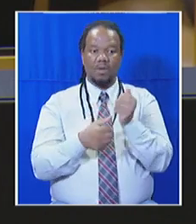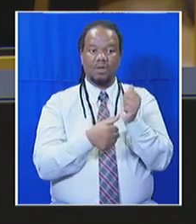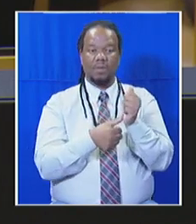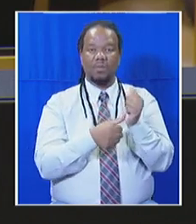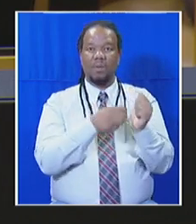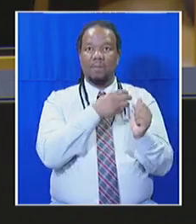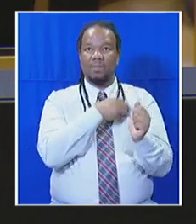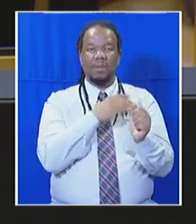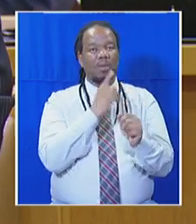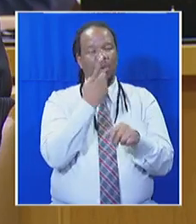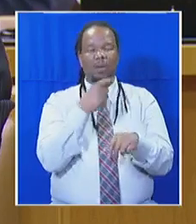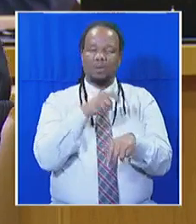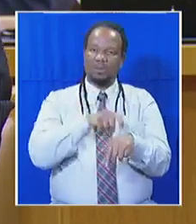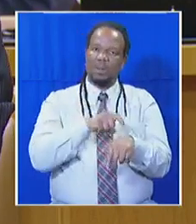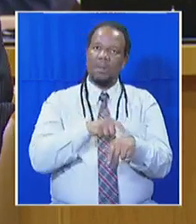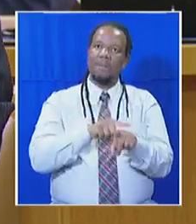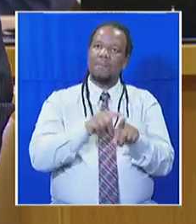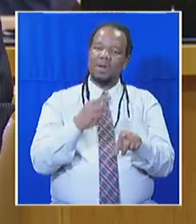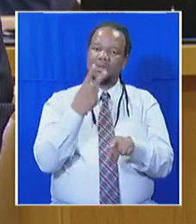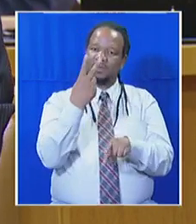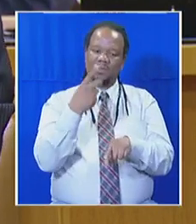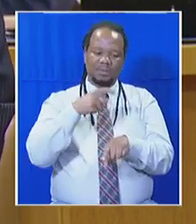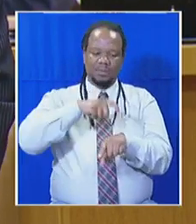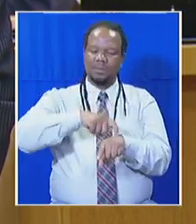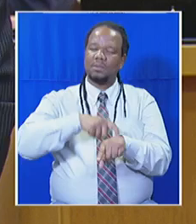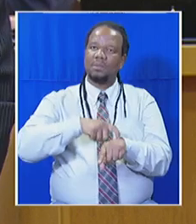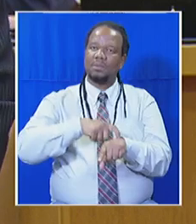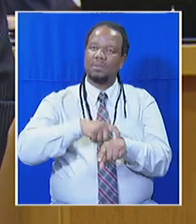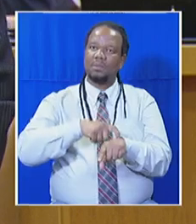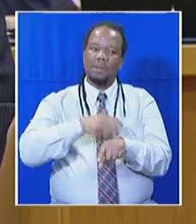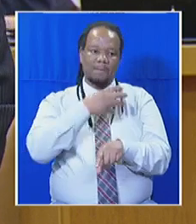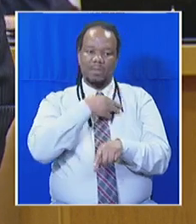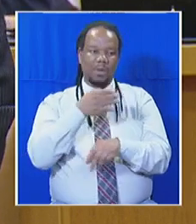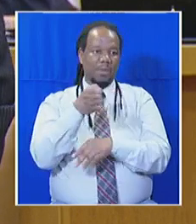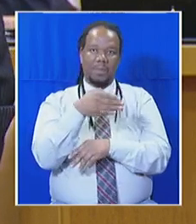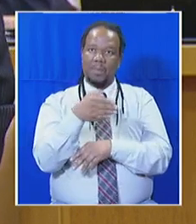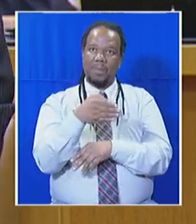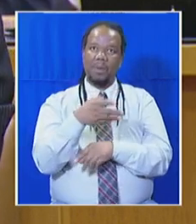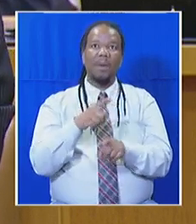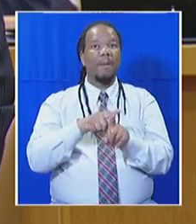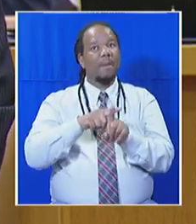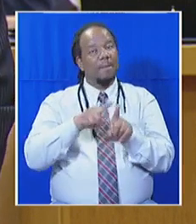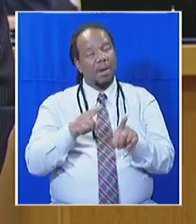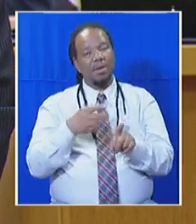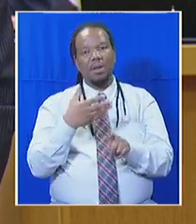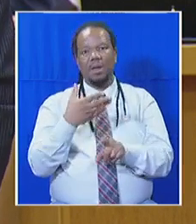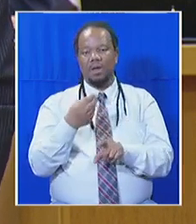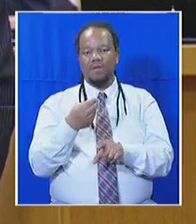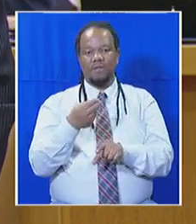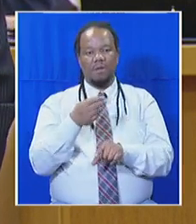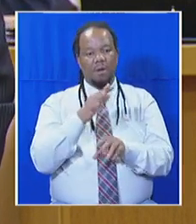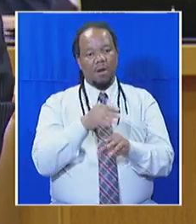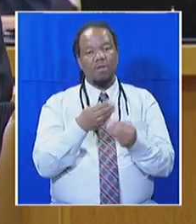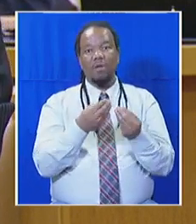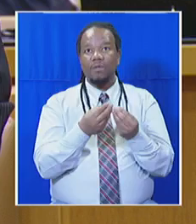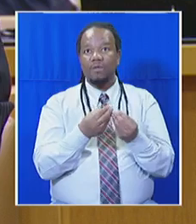one-off occasions. This is the second rotation that has been missed. We're therefore making the point that there are extraordinary circumstances that warrant